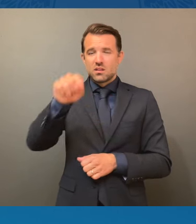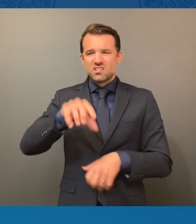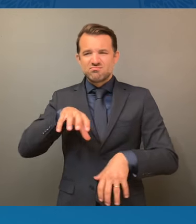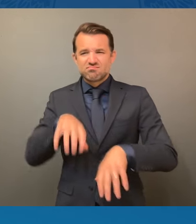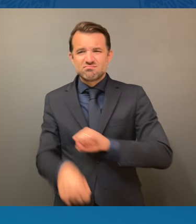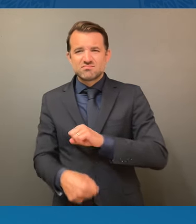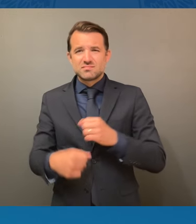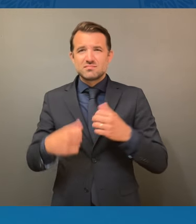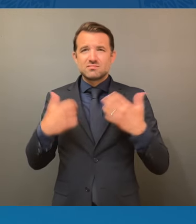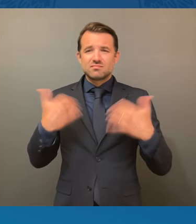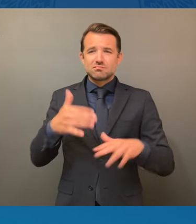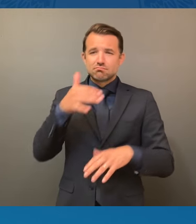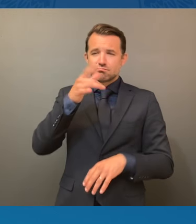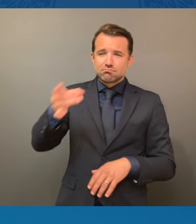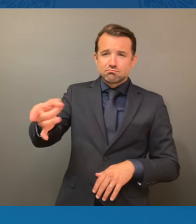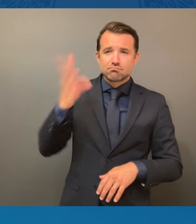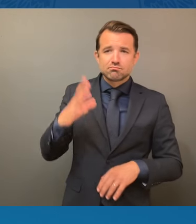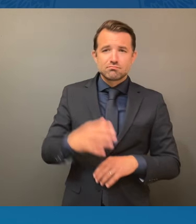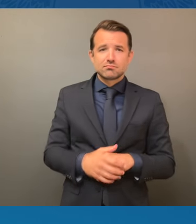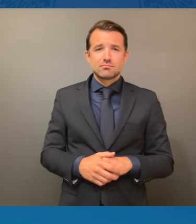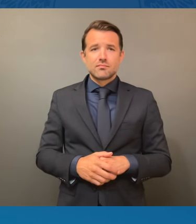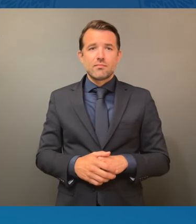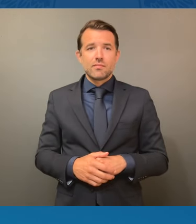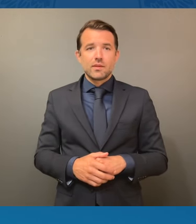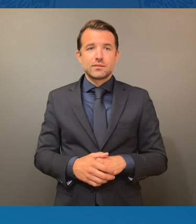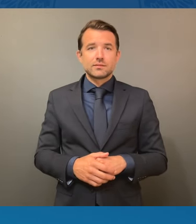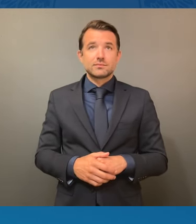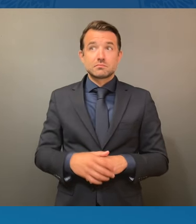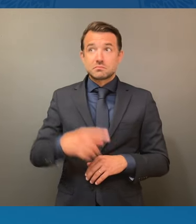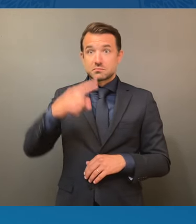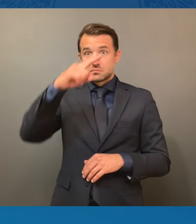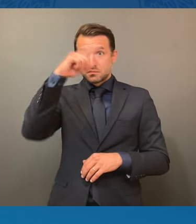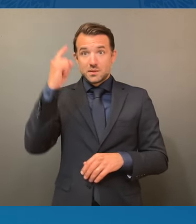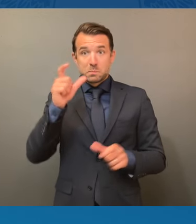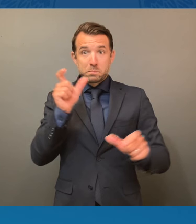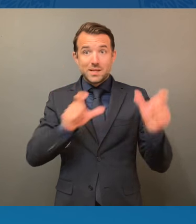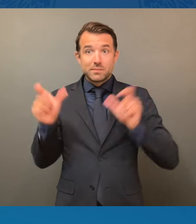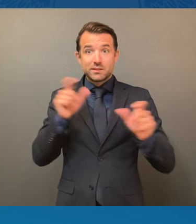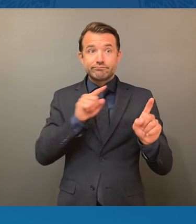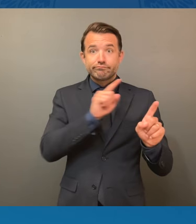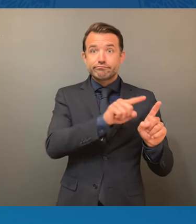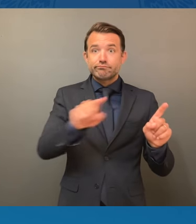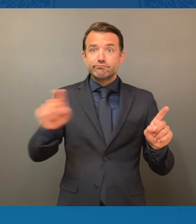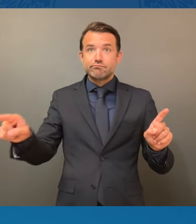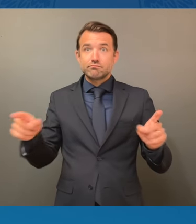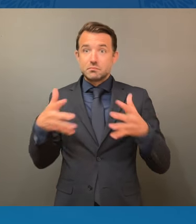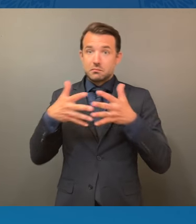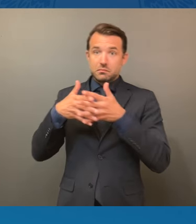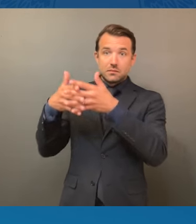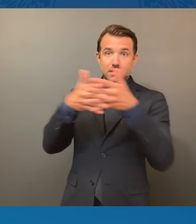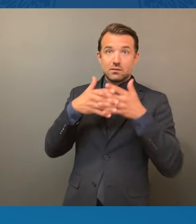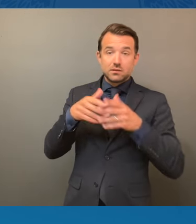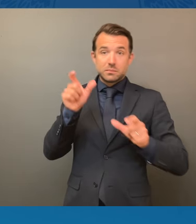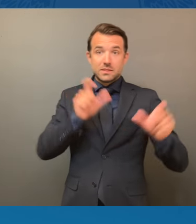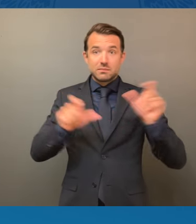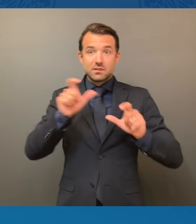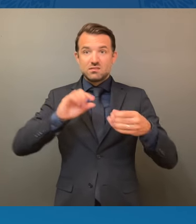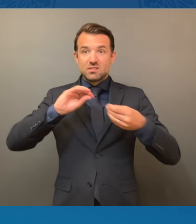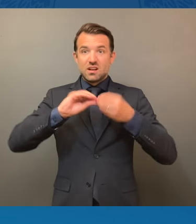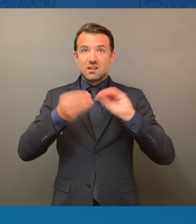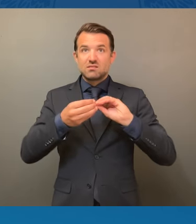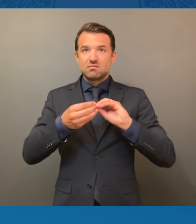it. Black people are 13% of America's population, but make up 62%